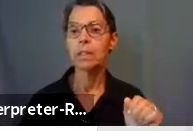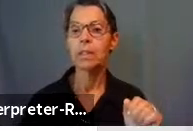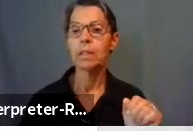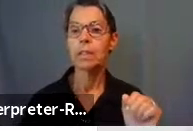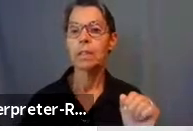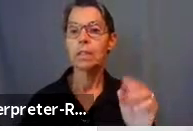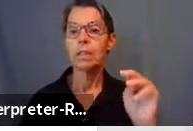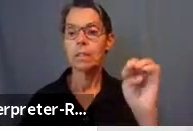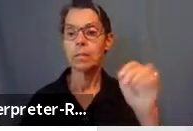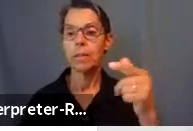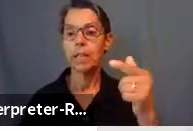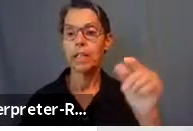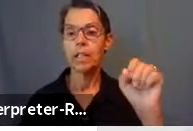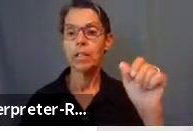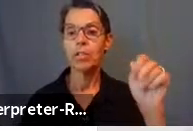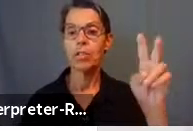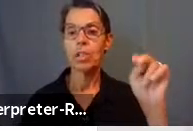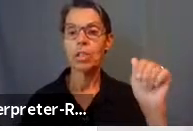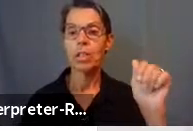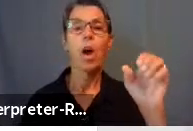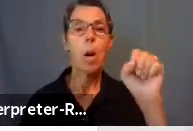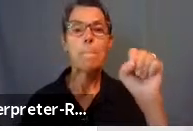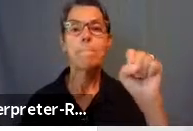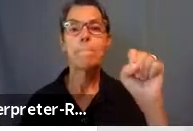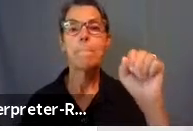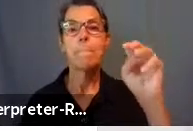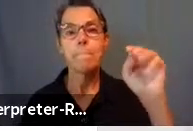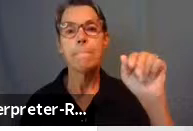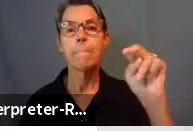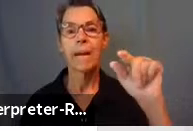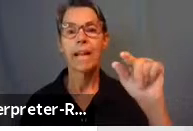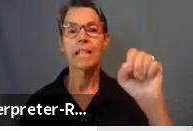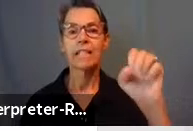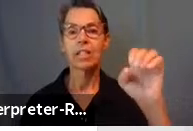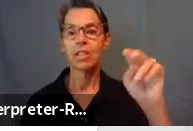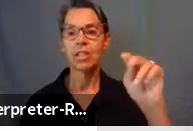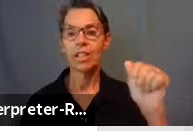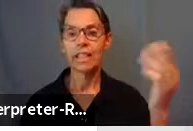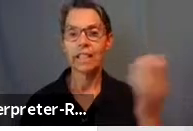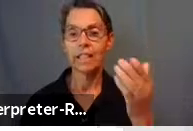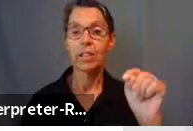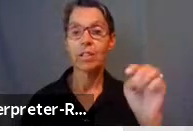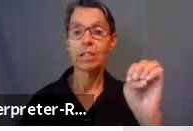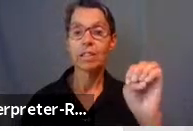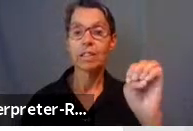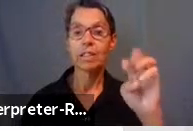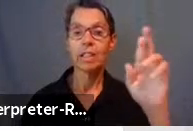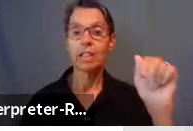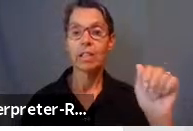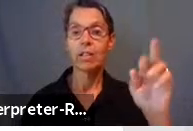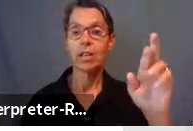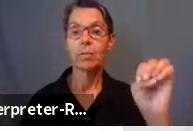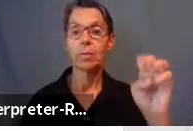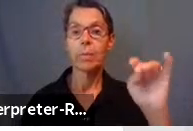Mang Sana, I'm here. Tara Remington Brown,